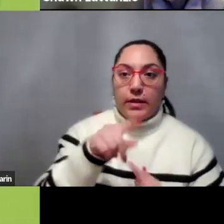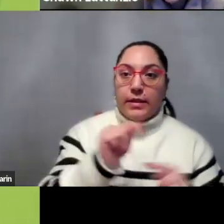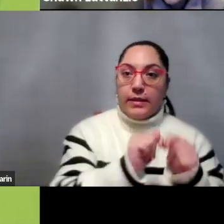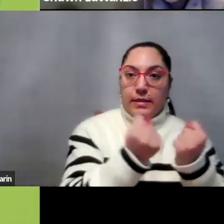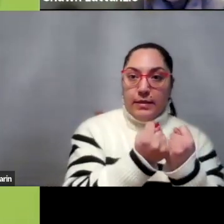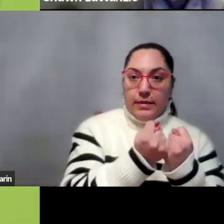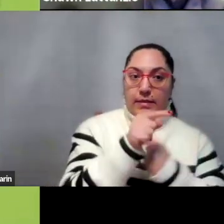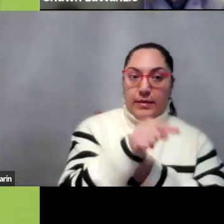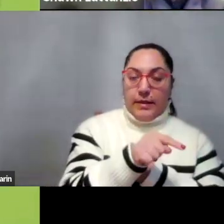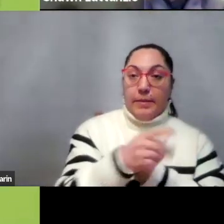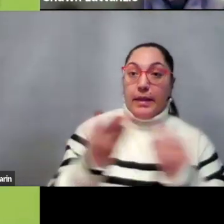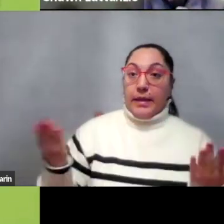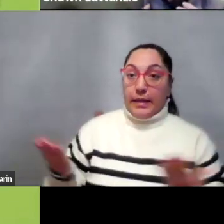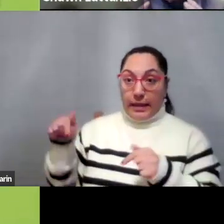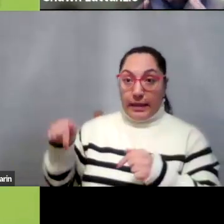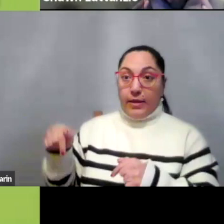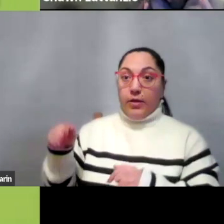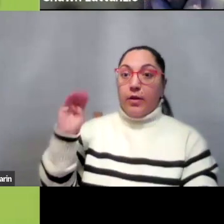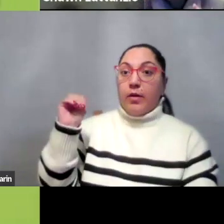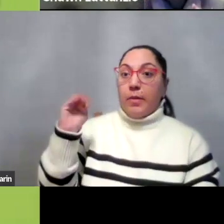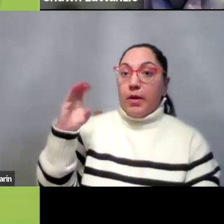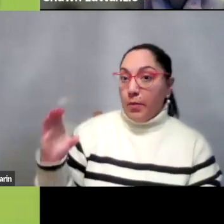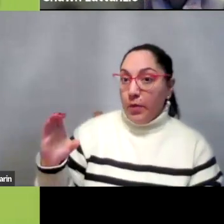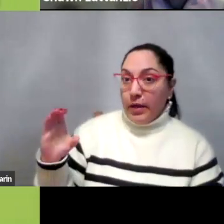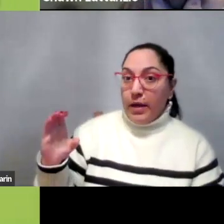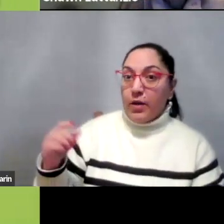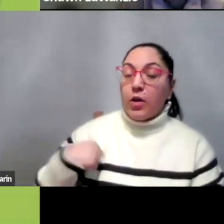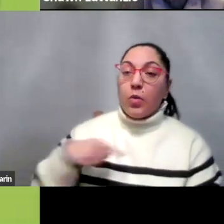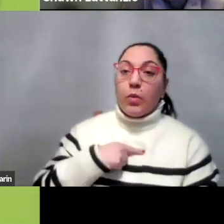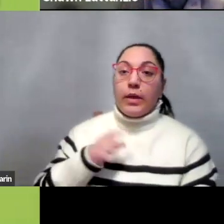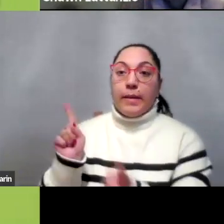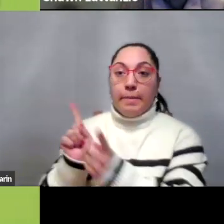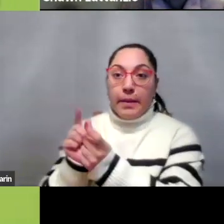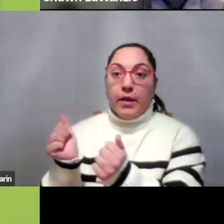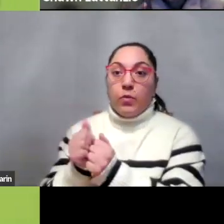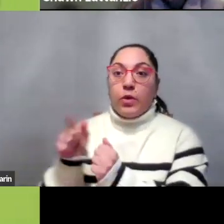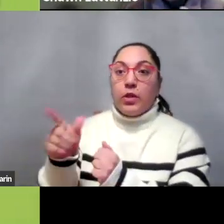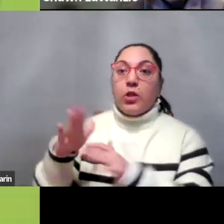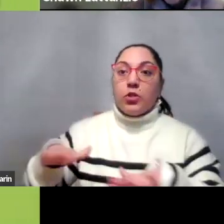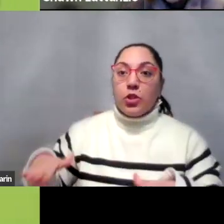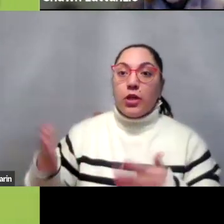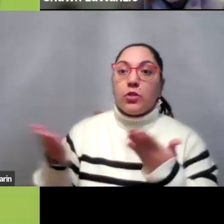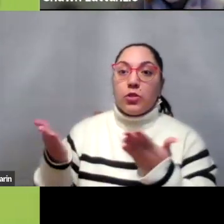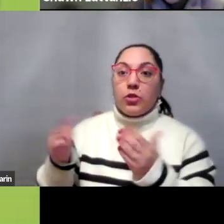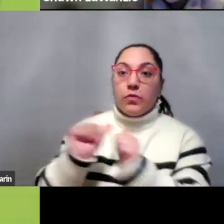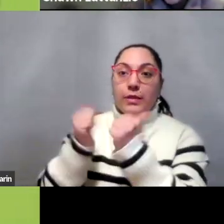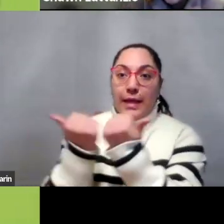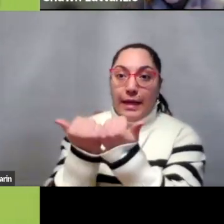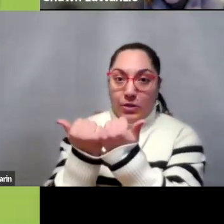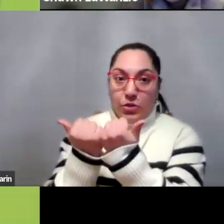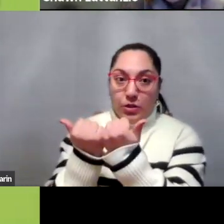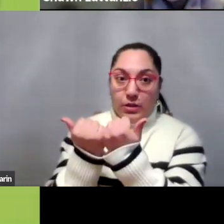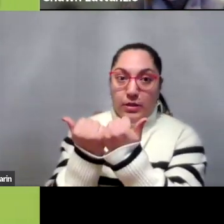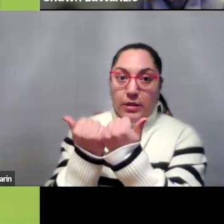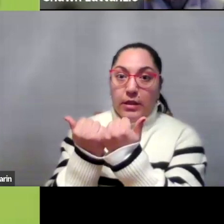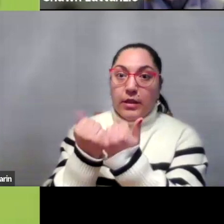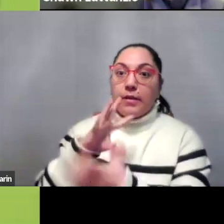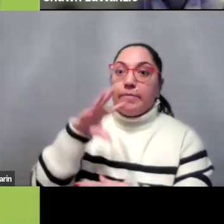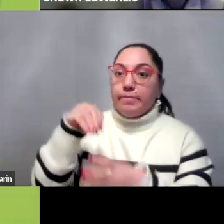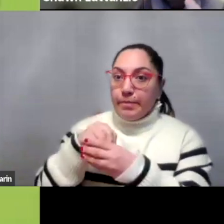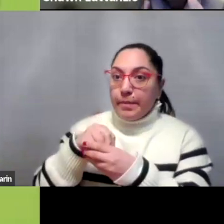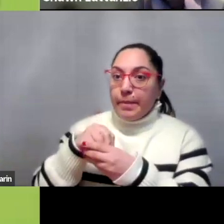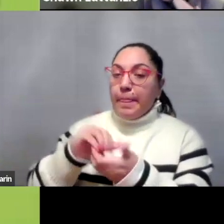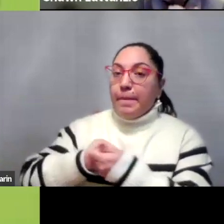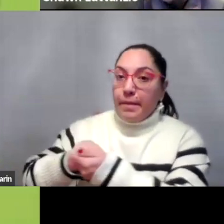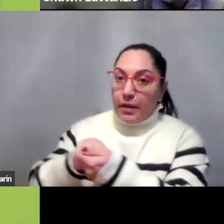in Montgomery County, with the child serving agencies comprise of what the local care team is in Montgomery